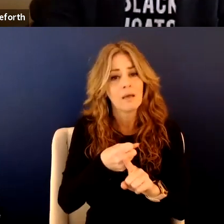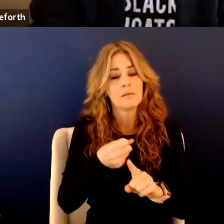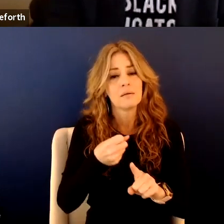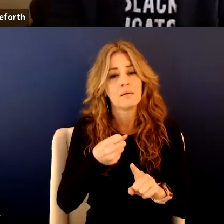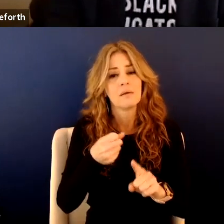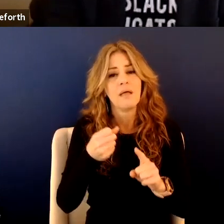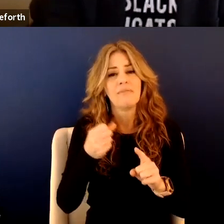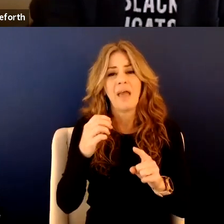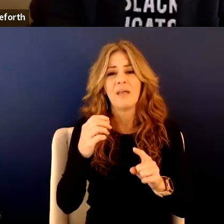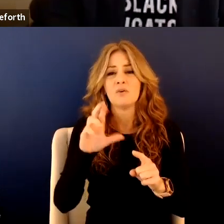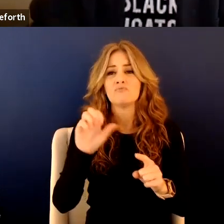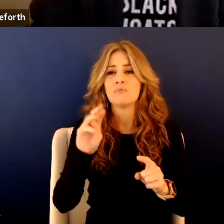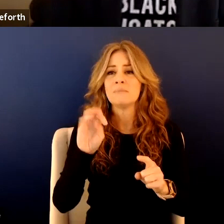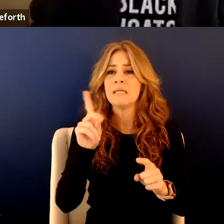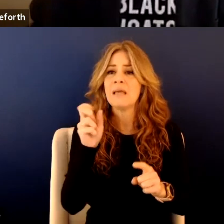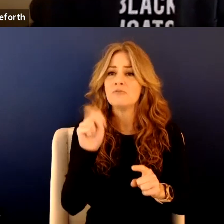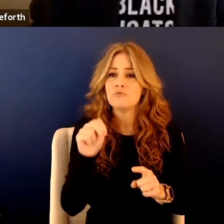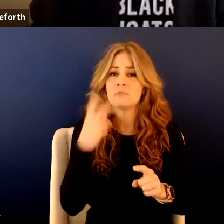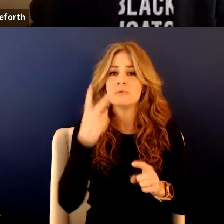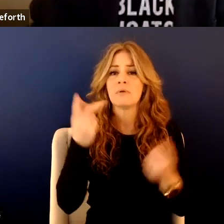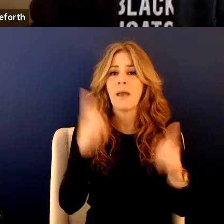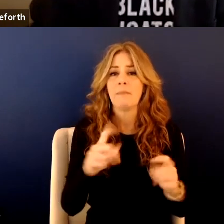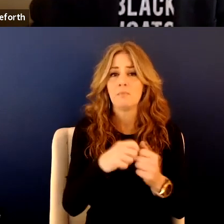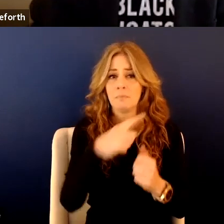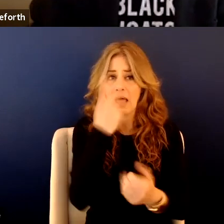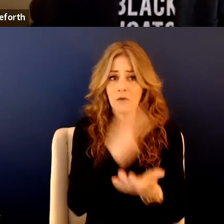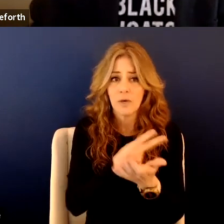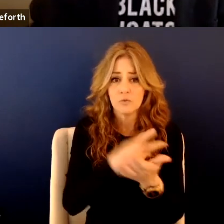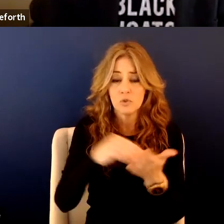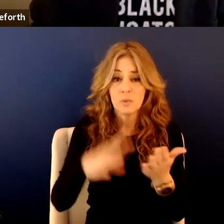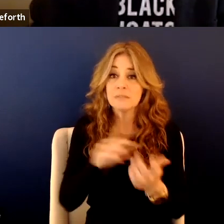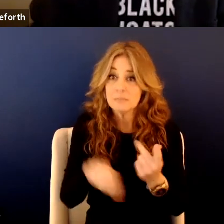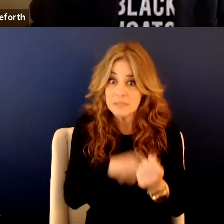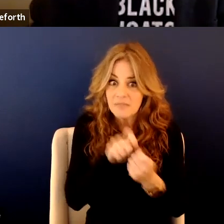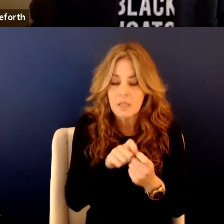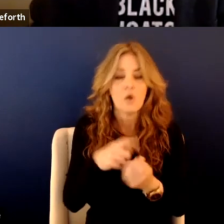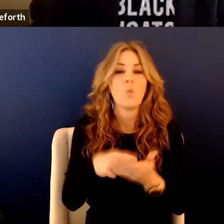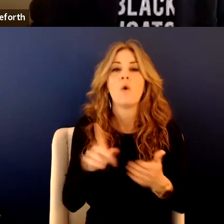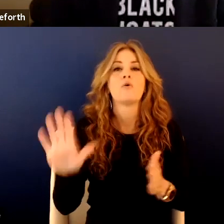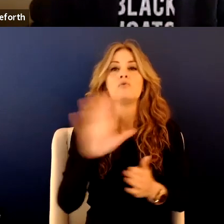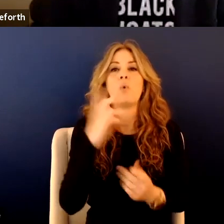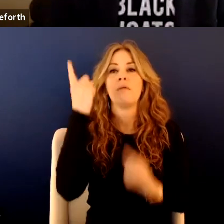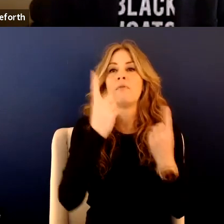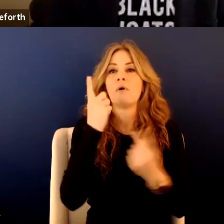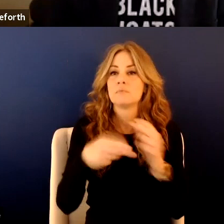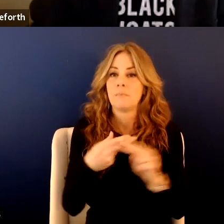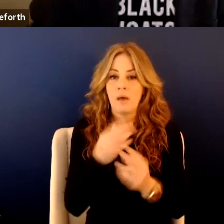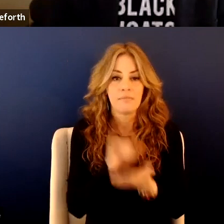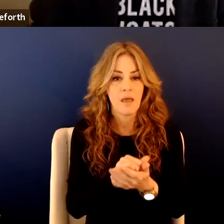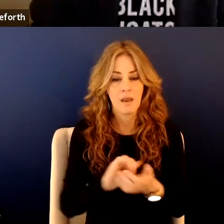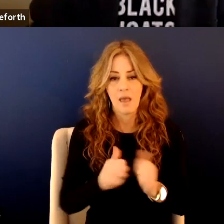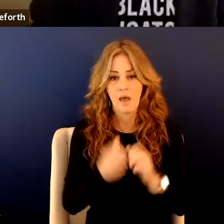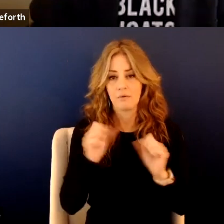remediation that we see happening with Black graduate students. In particular, what are your thoughts about this and how might